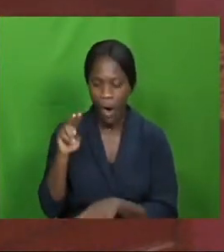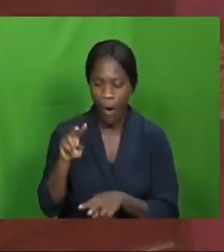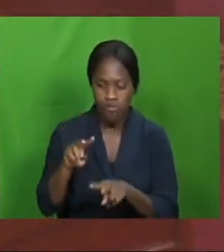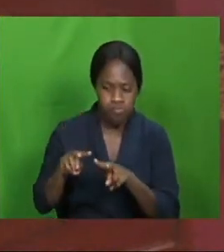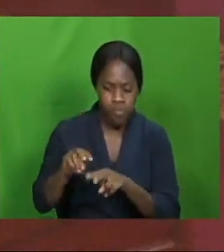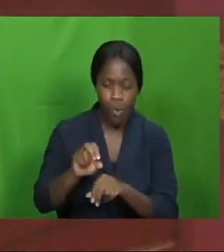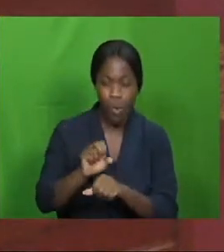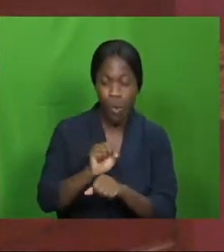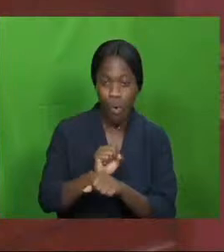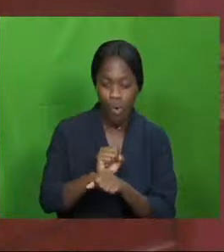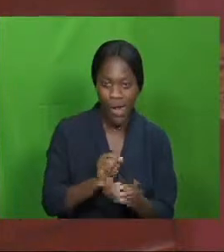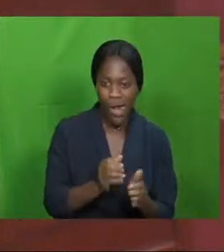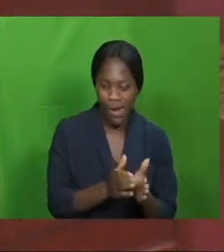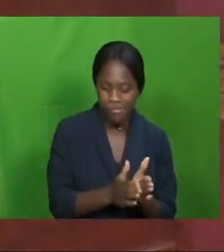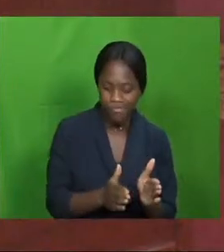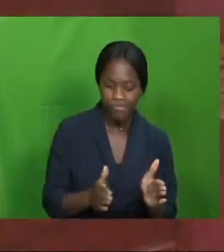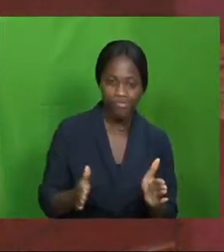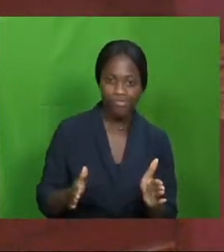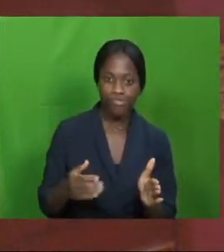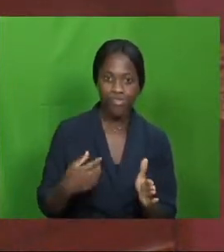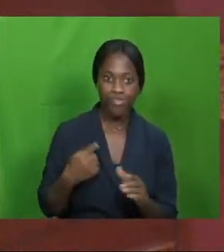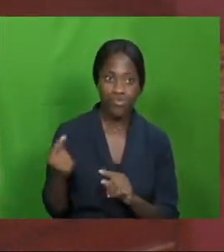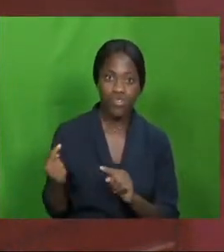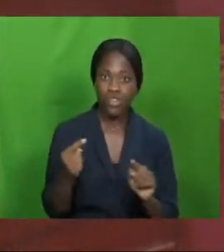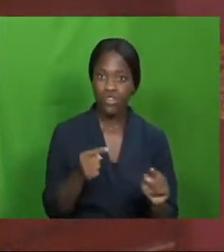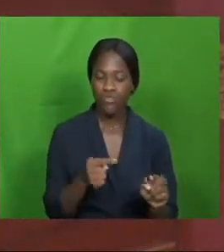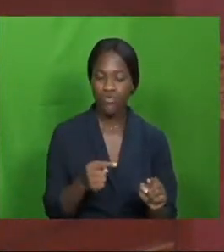the period when a new president was elected.